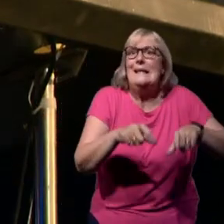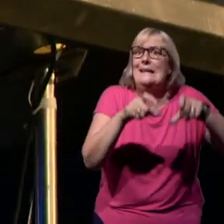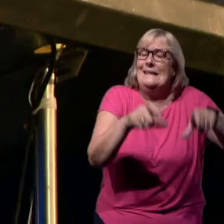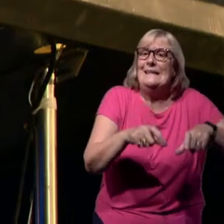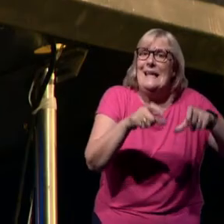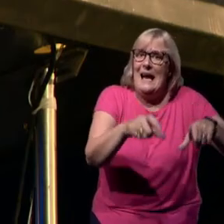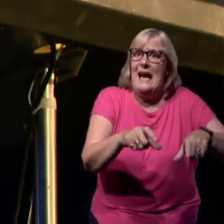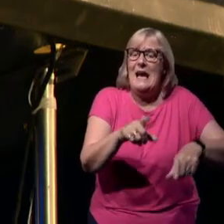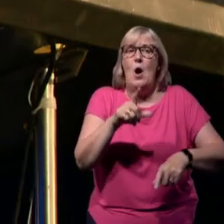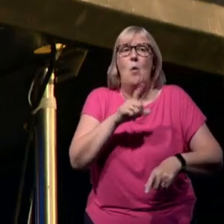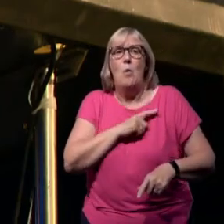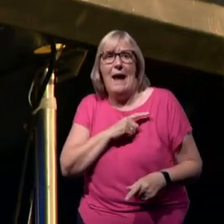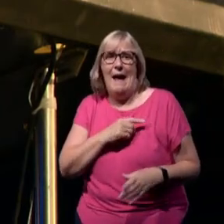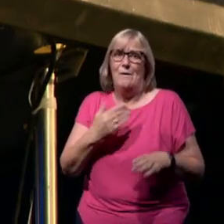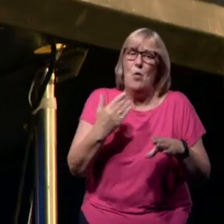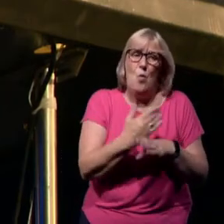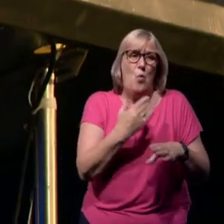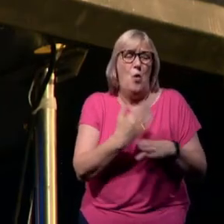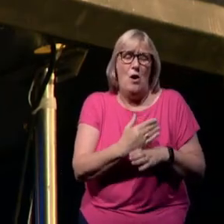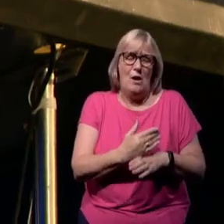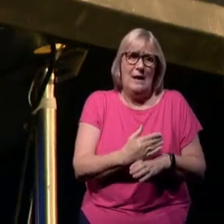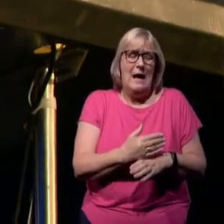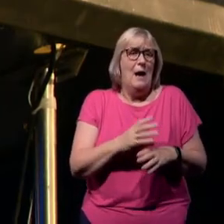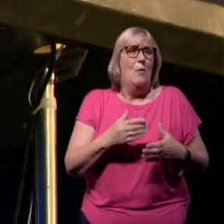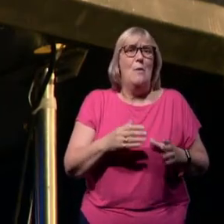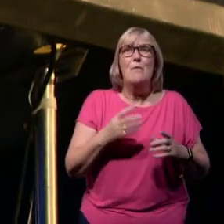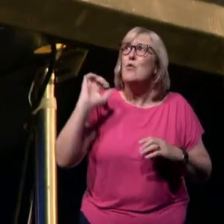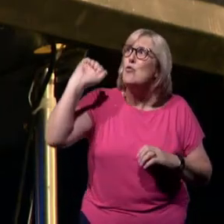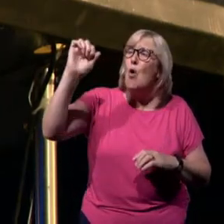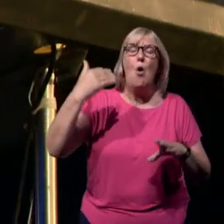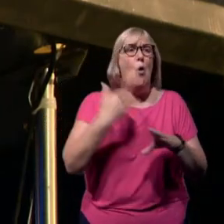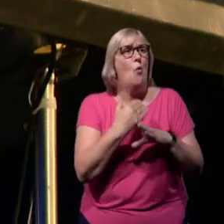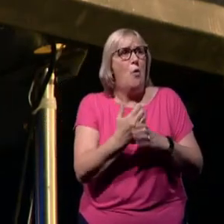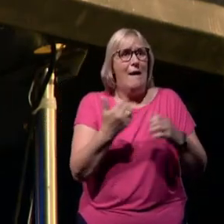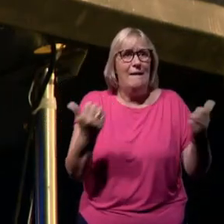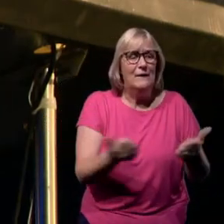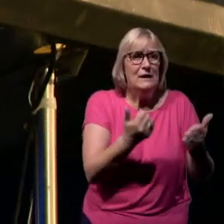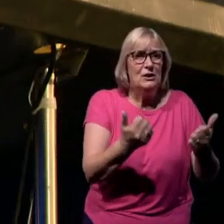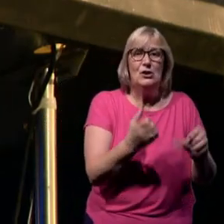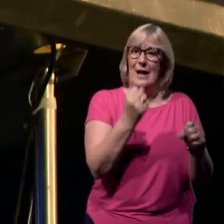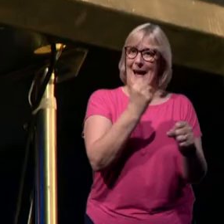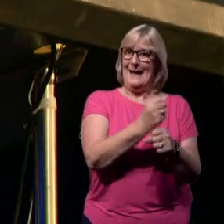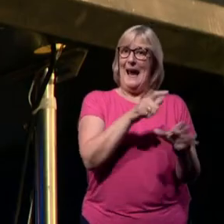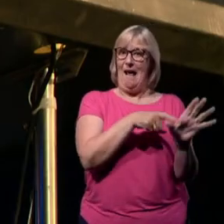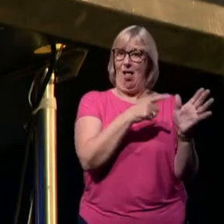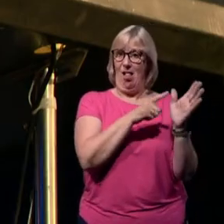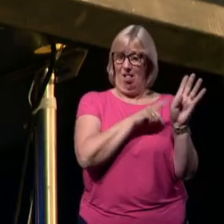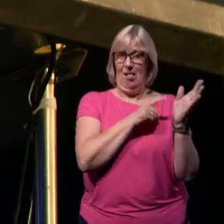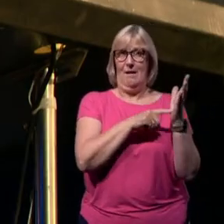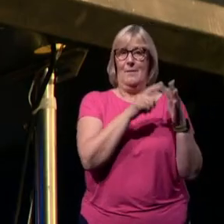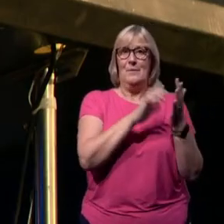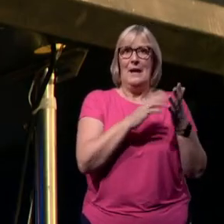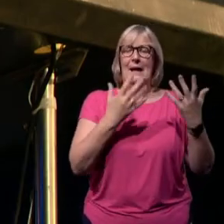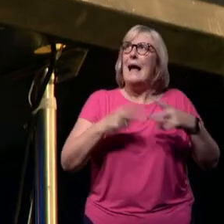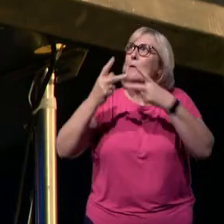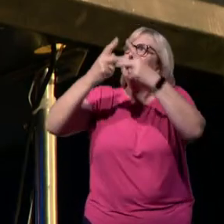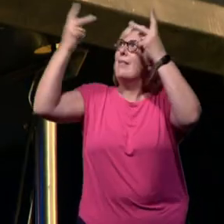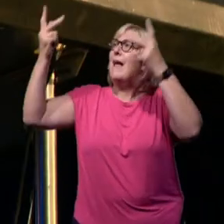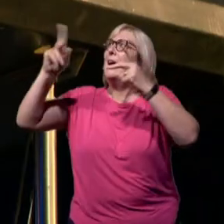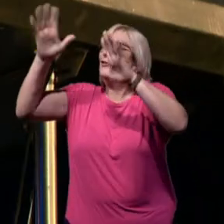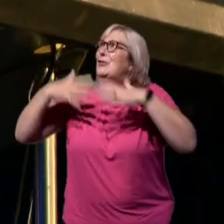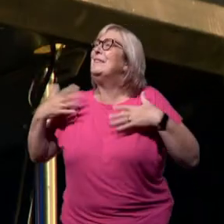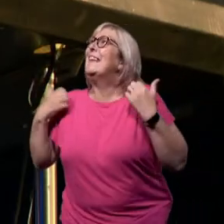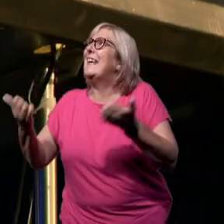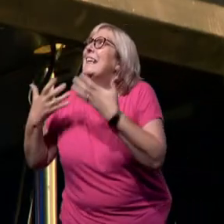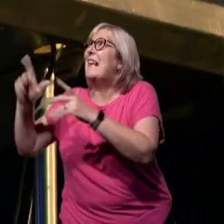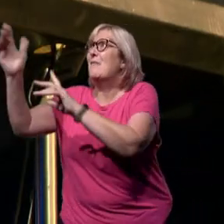want to leave because they had an unshakable belief that Gail stands in light, her wounds healed by wounded hands, that she